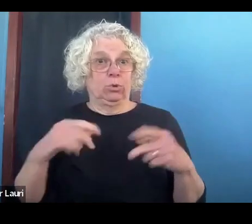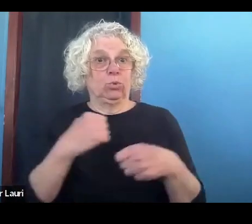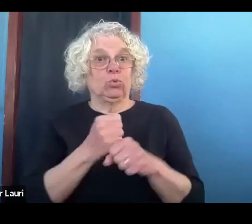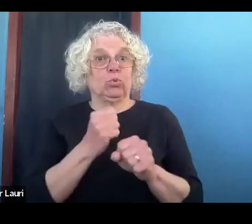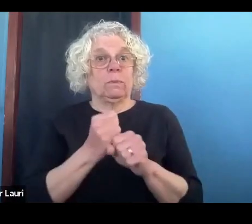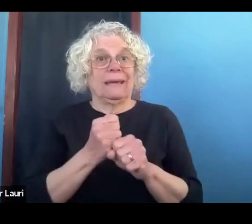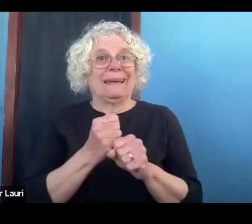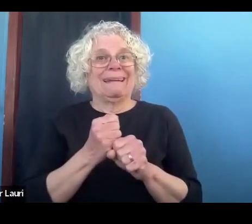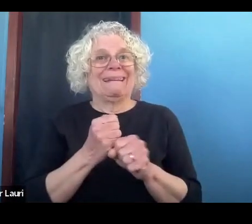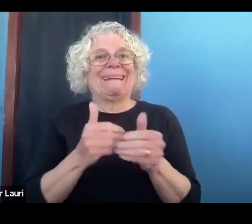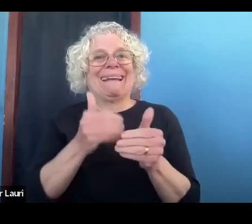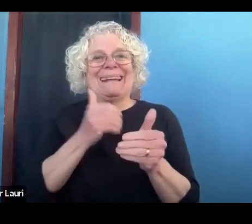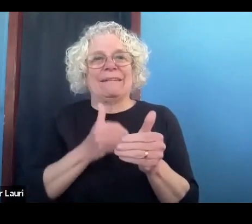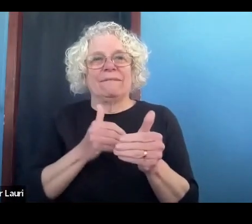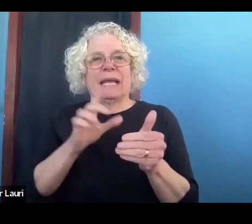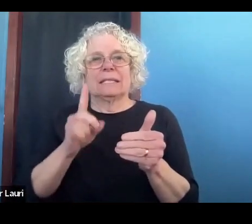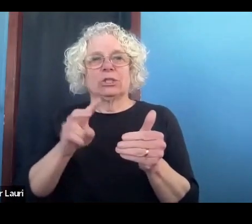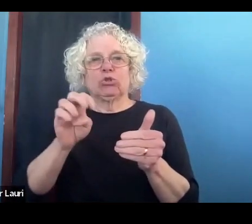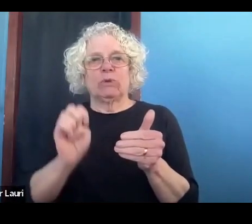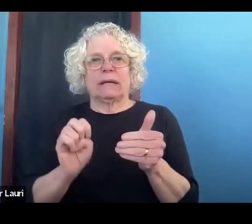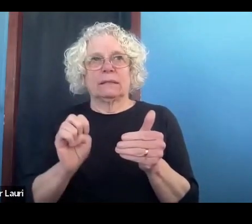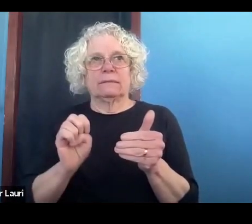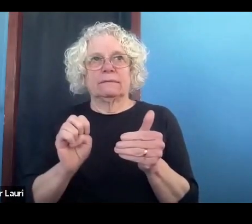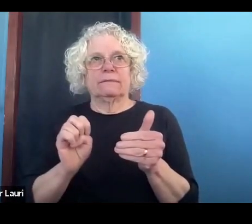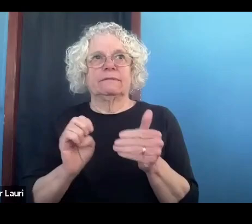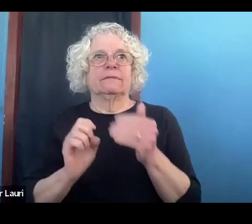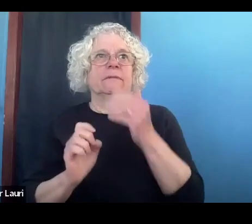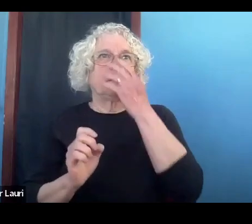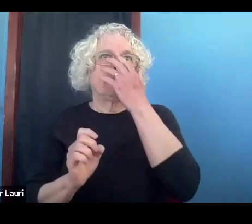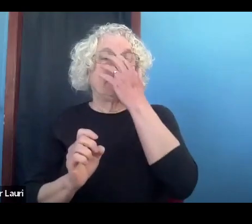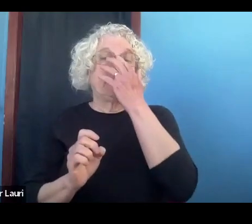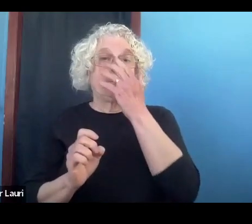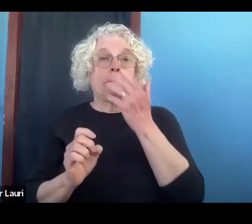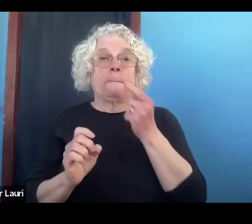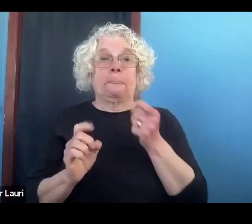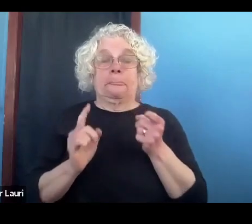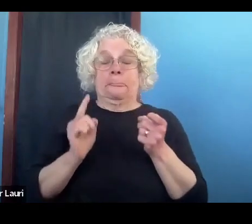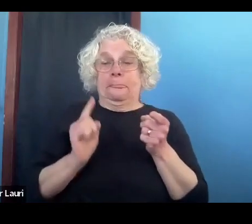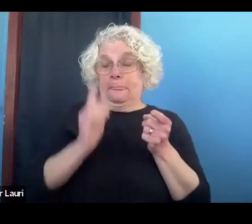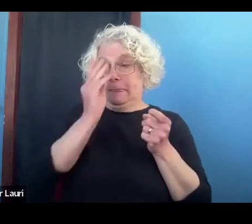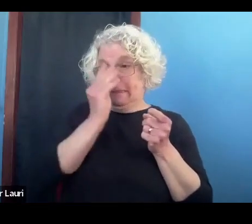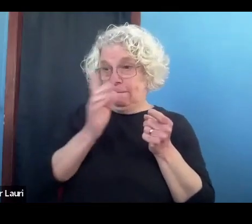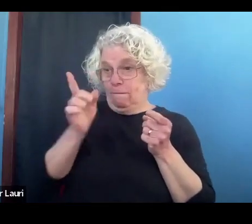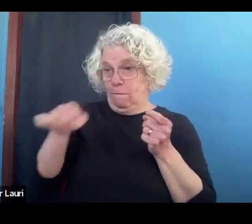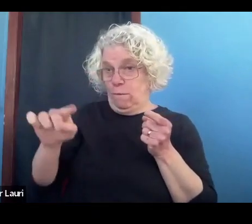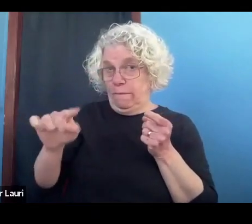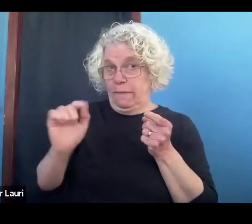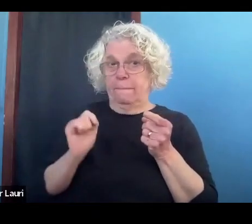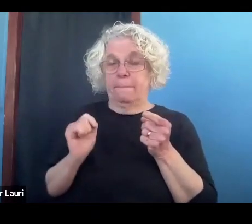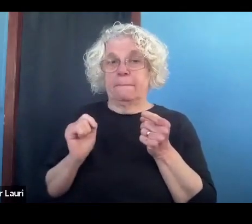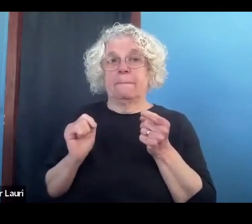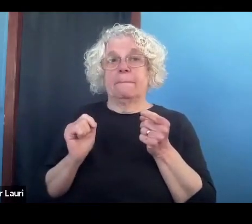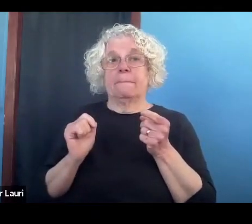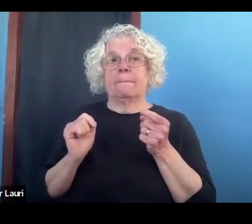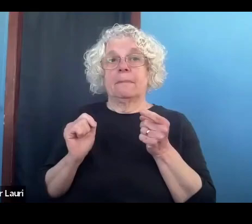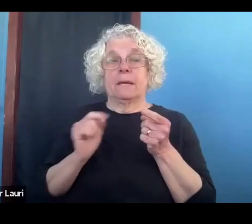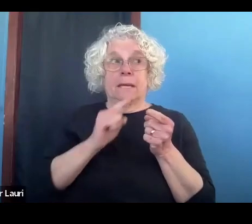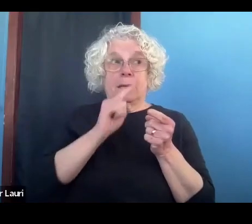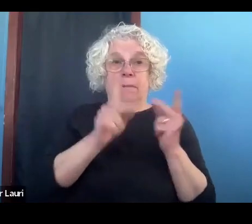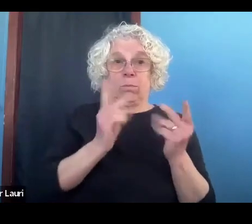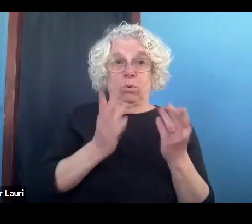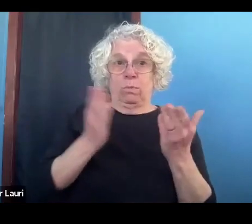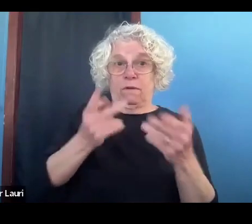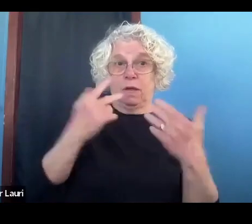directives. What does the PSDA do? It informs patients. It requires healthcare providers to